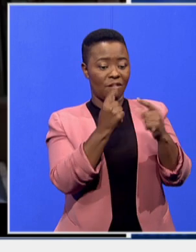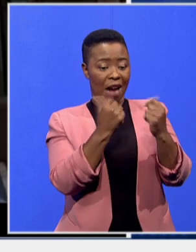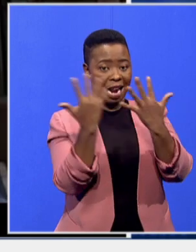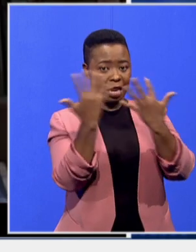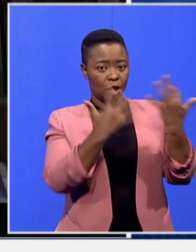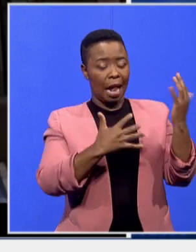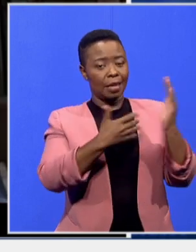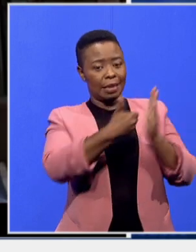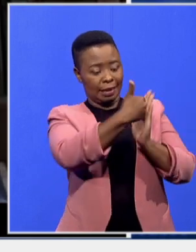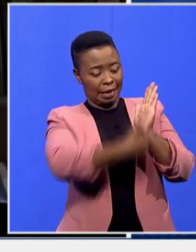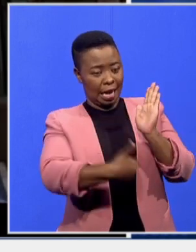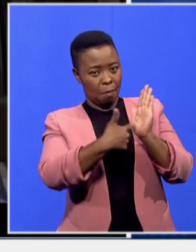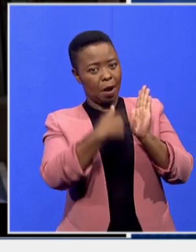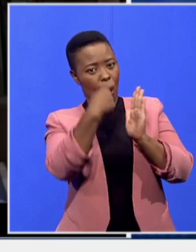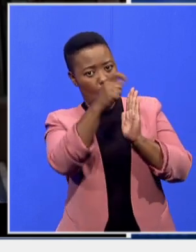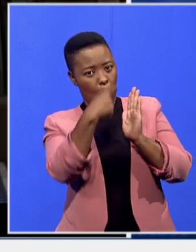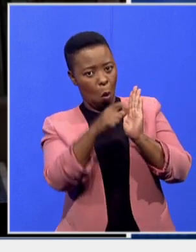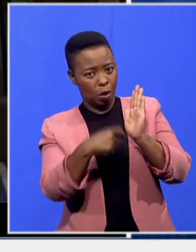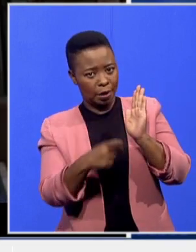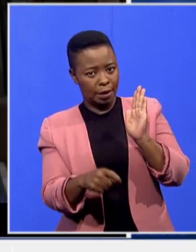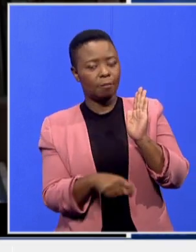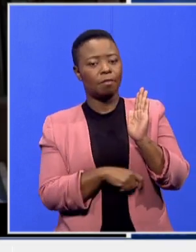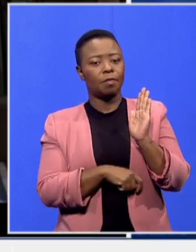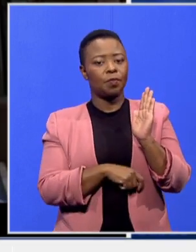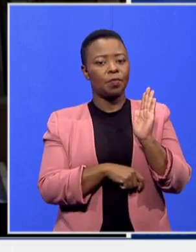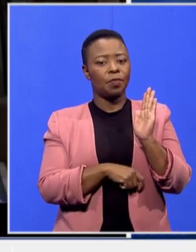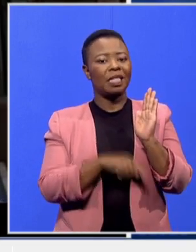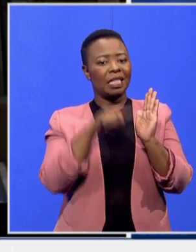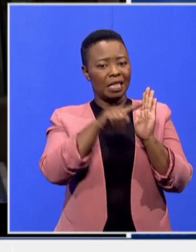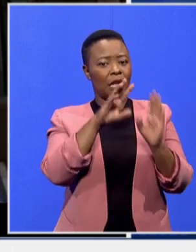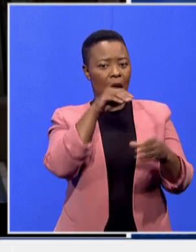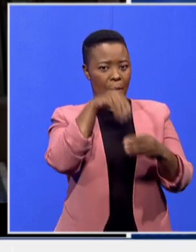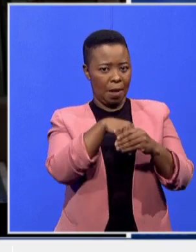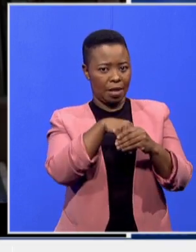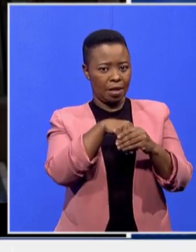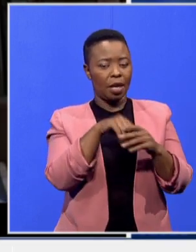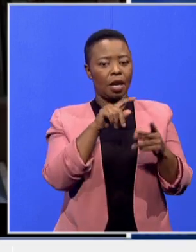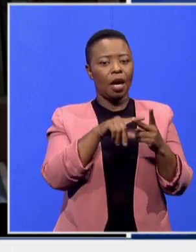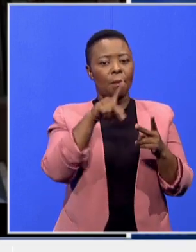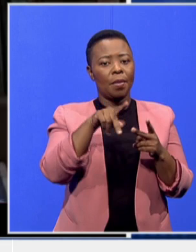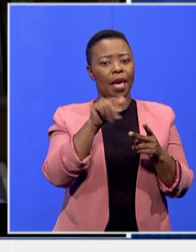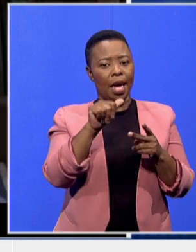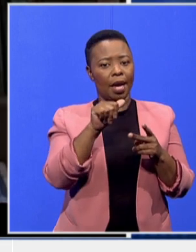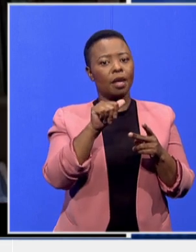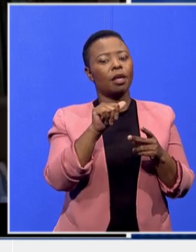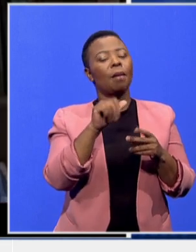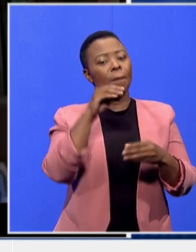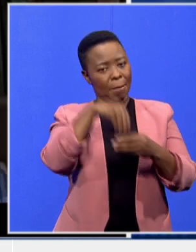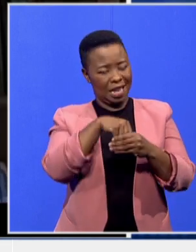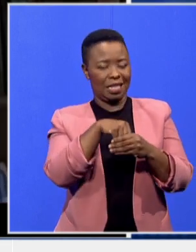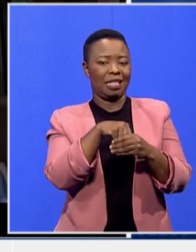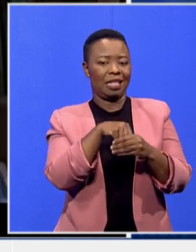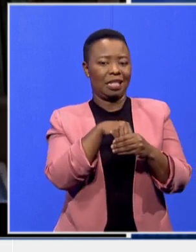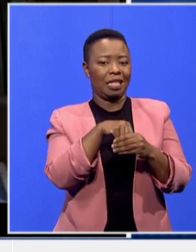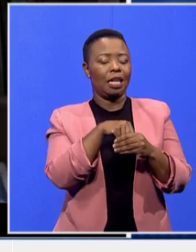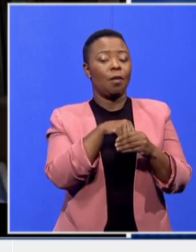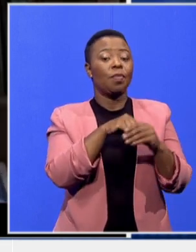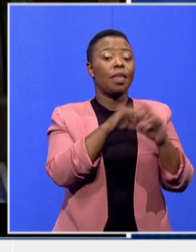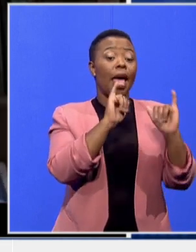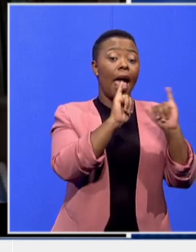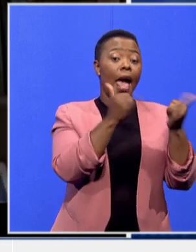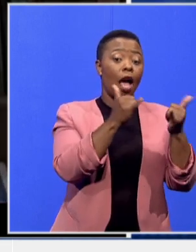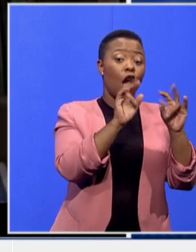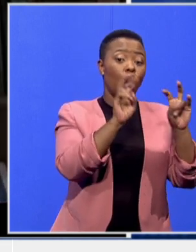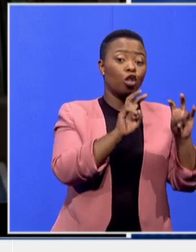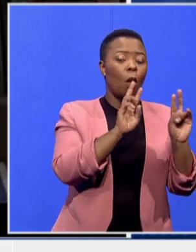Let's call it the IFRS part of it, and then also the PFMA part of it. And Eskom had to report completely in